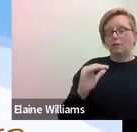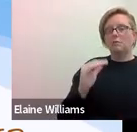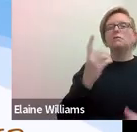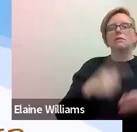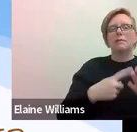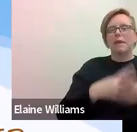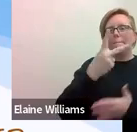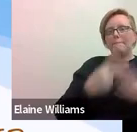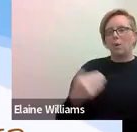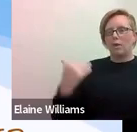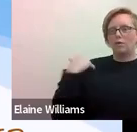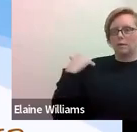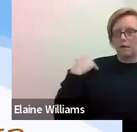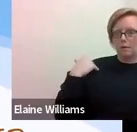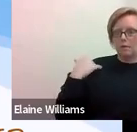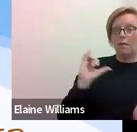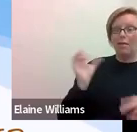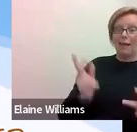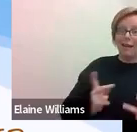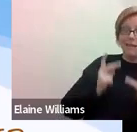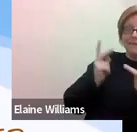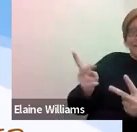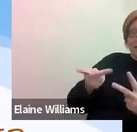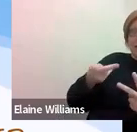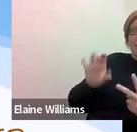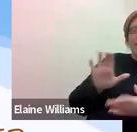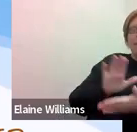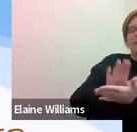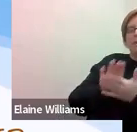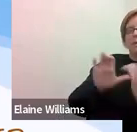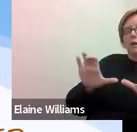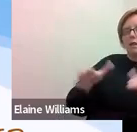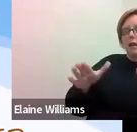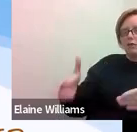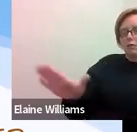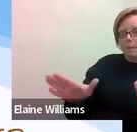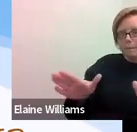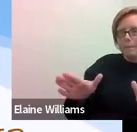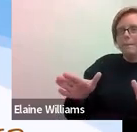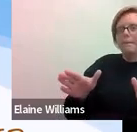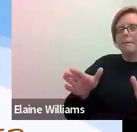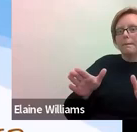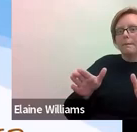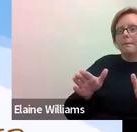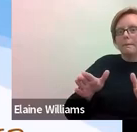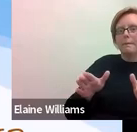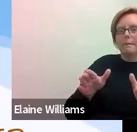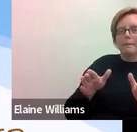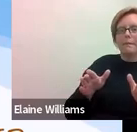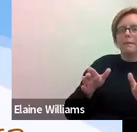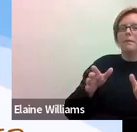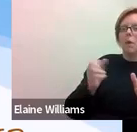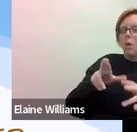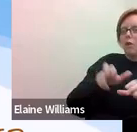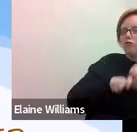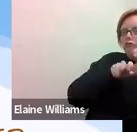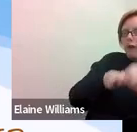responsibility, such as a visit to the public school classroom or a practice bus ride on the public school bus. And I